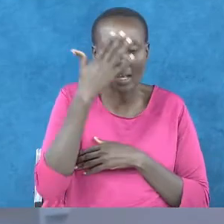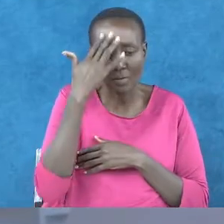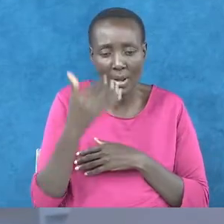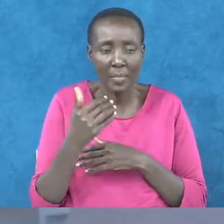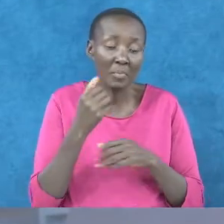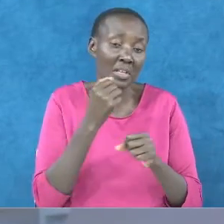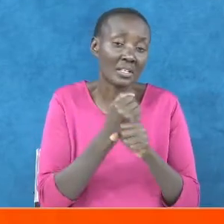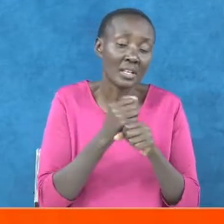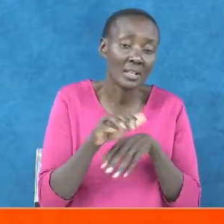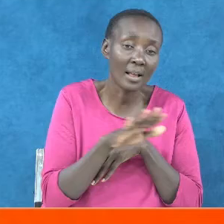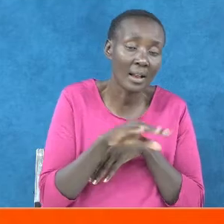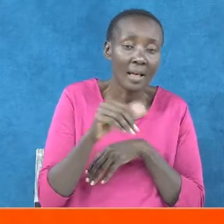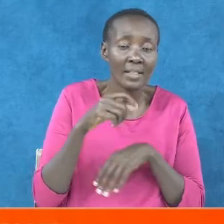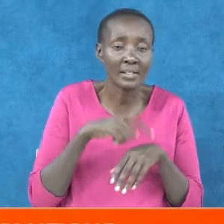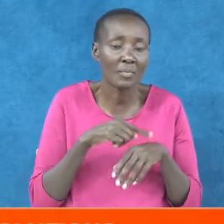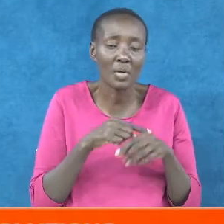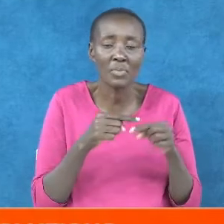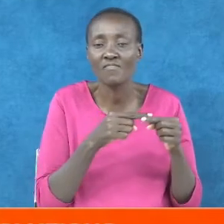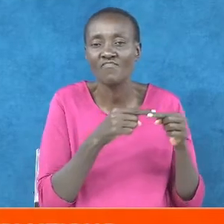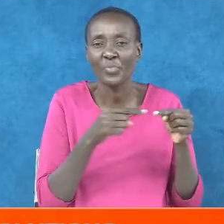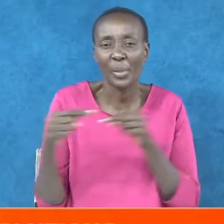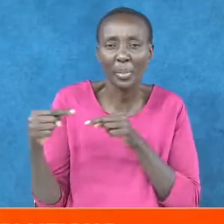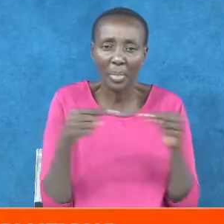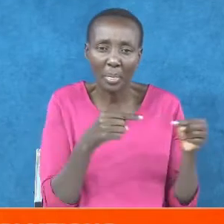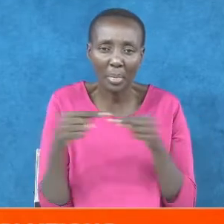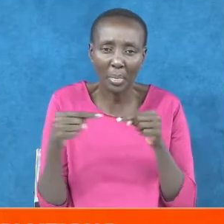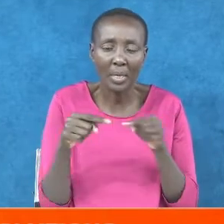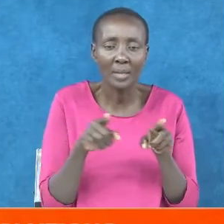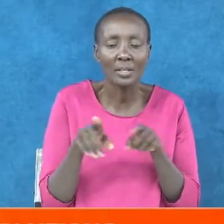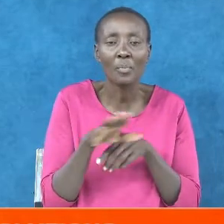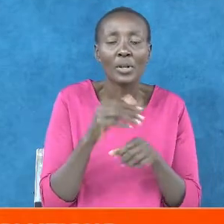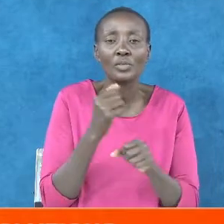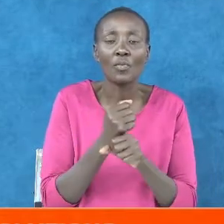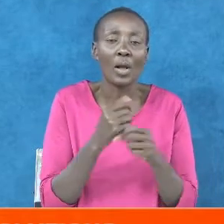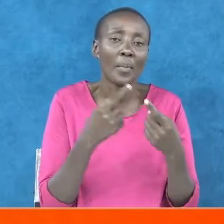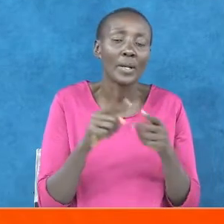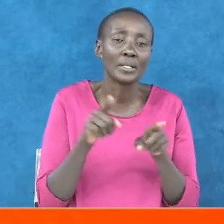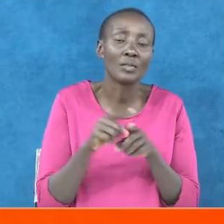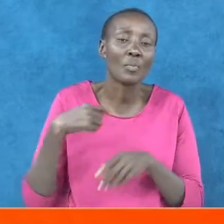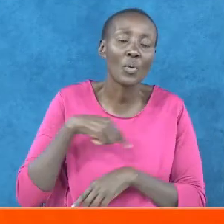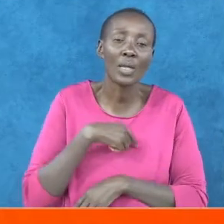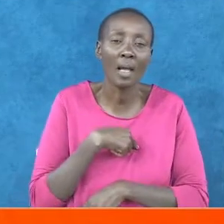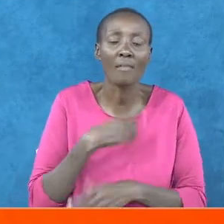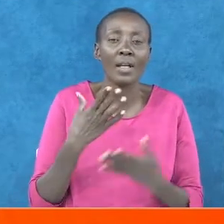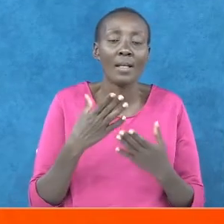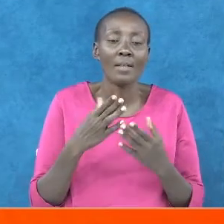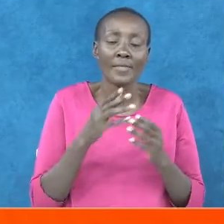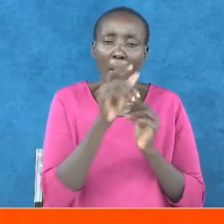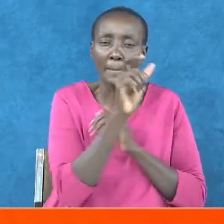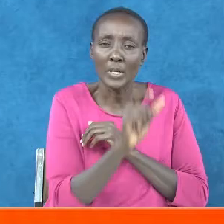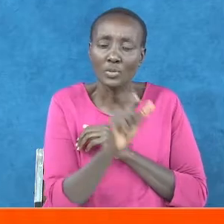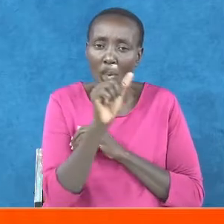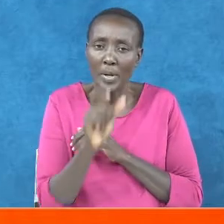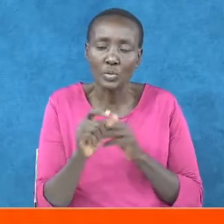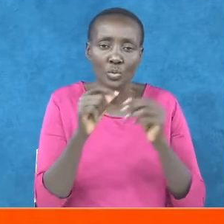setting. You may sometimes disagree with a colleague. I at work may sometimes disagree with a colleague, but we have this interpersonal framework of how we can resolve